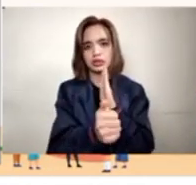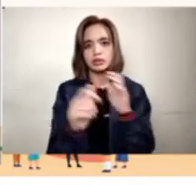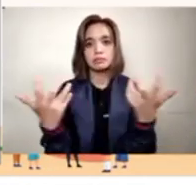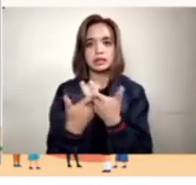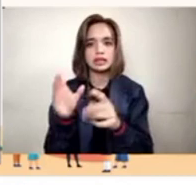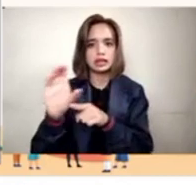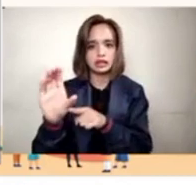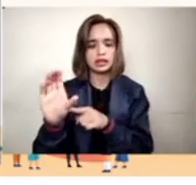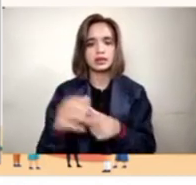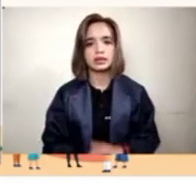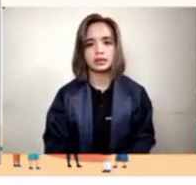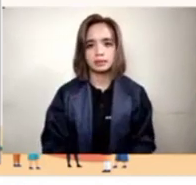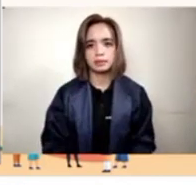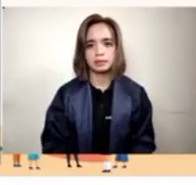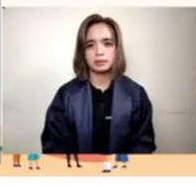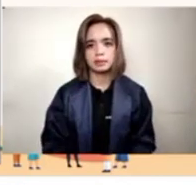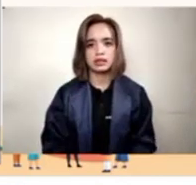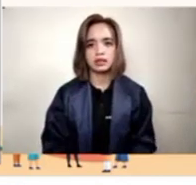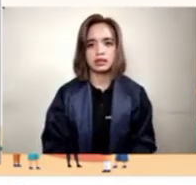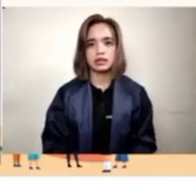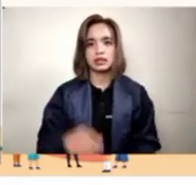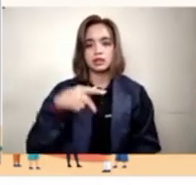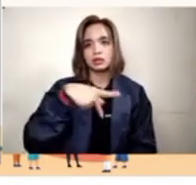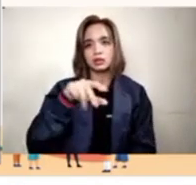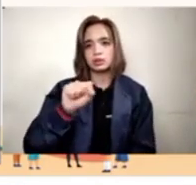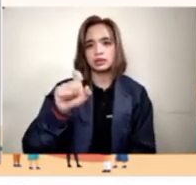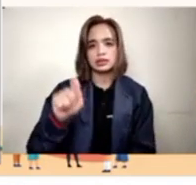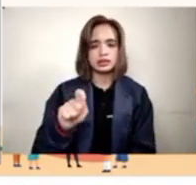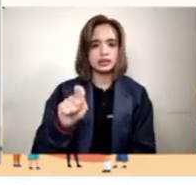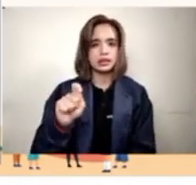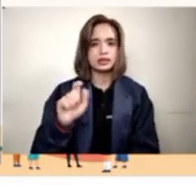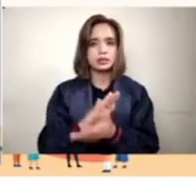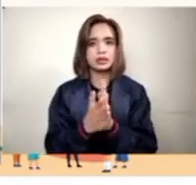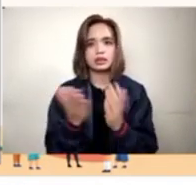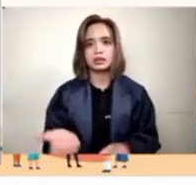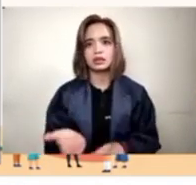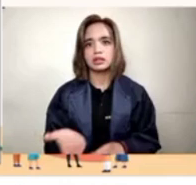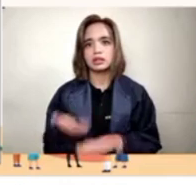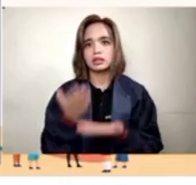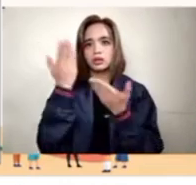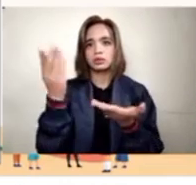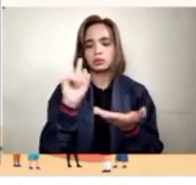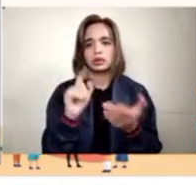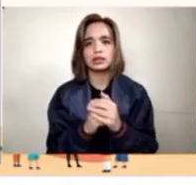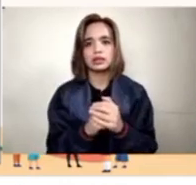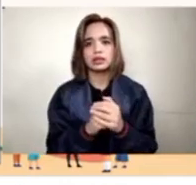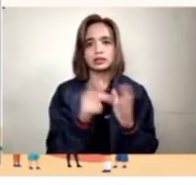position being applied for in the career line, thus embedding the PPST to the